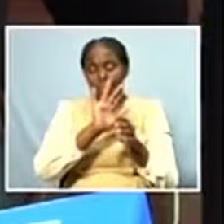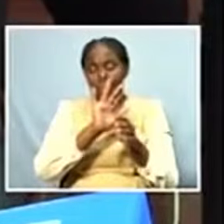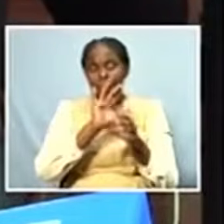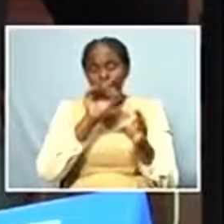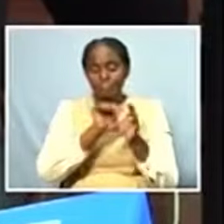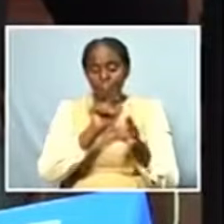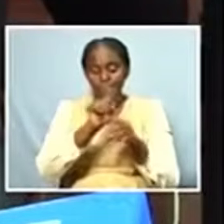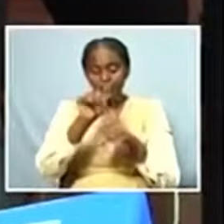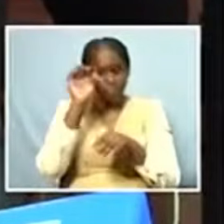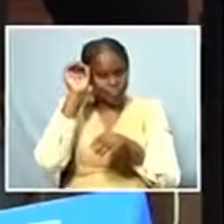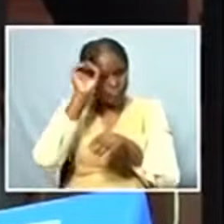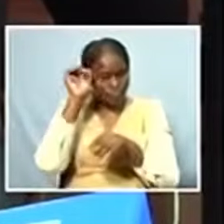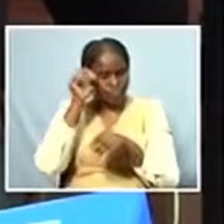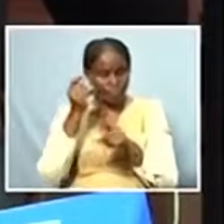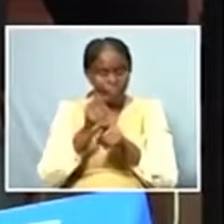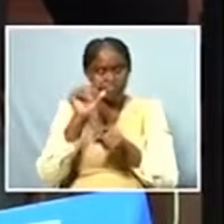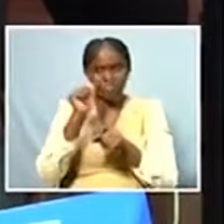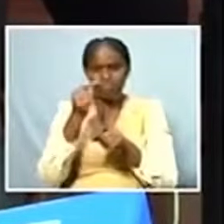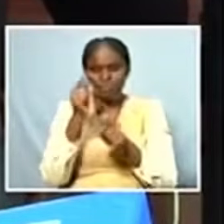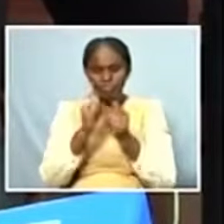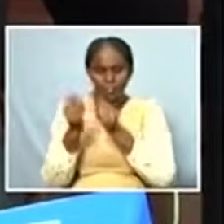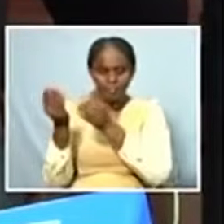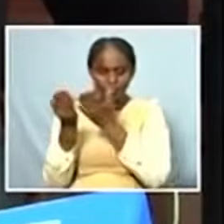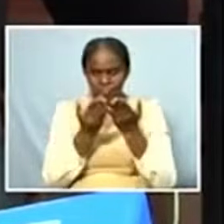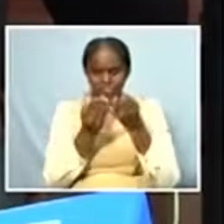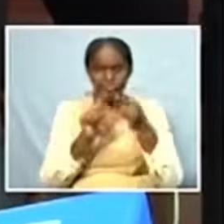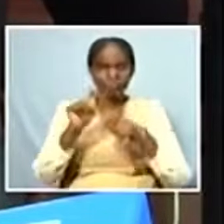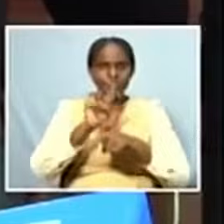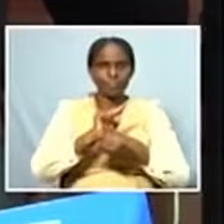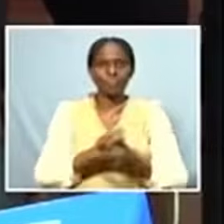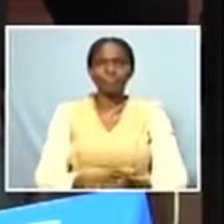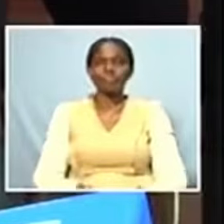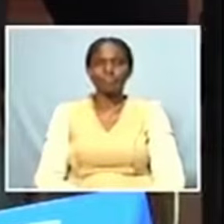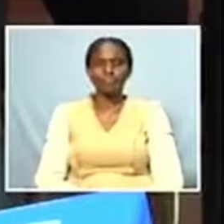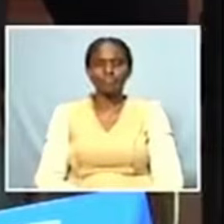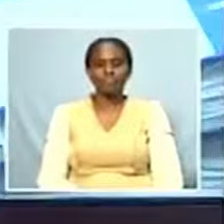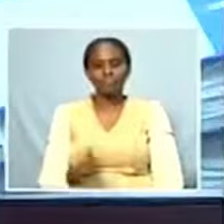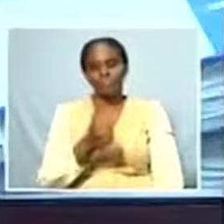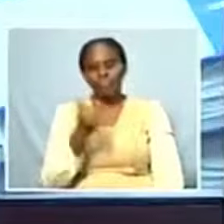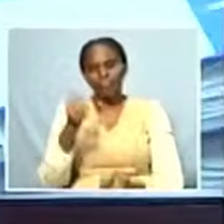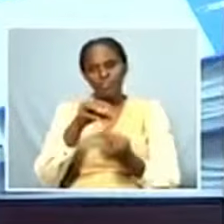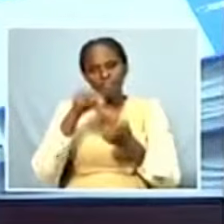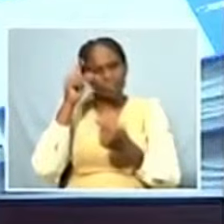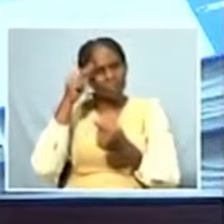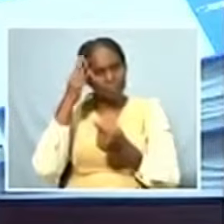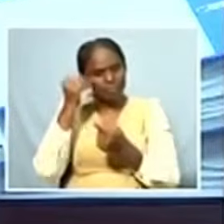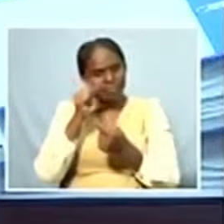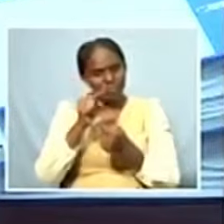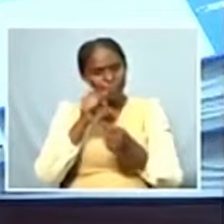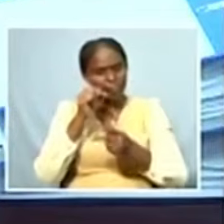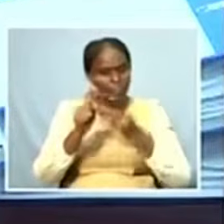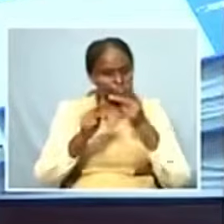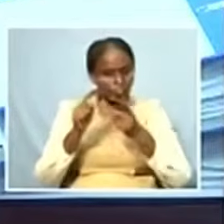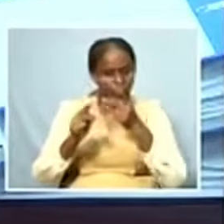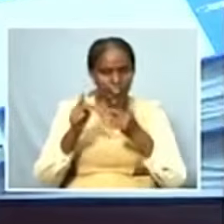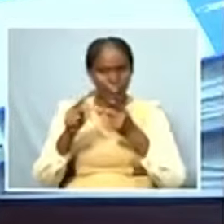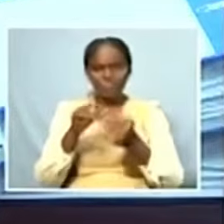this opinion from Attorney General that has come today. Any special reason why it's being processed separate?